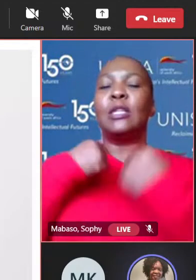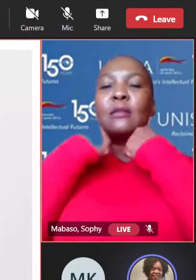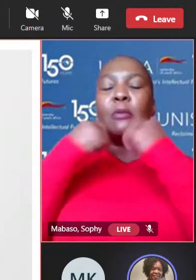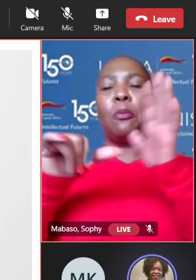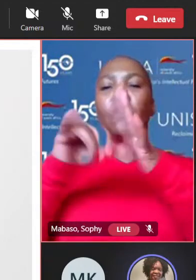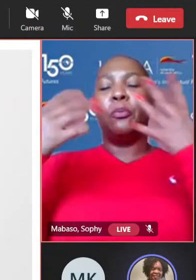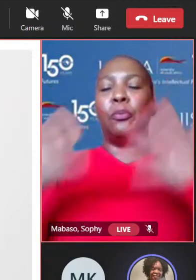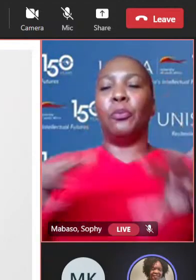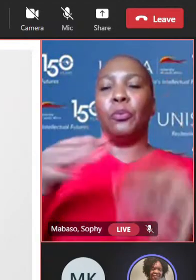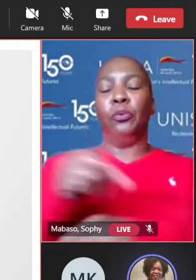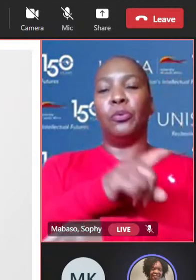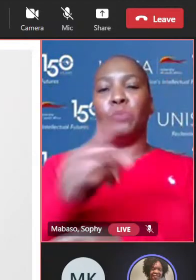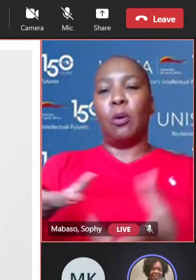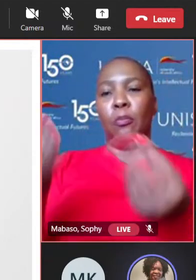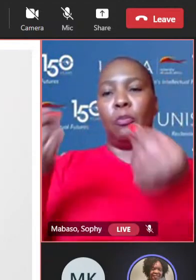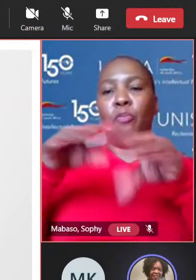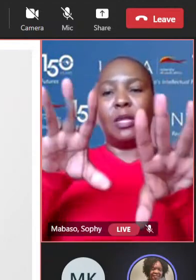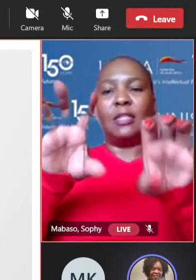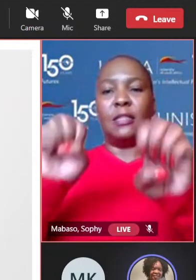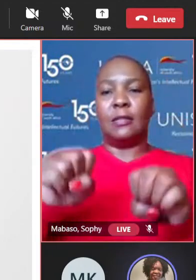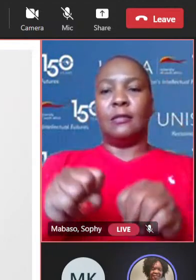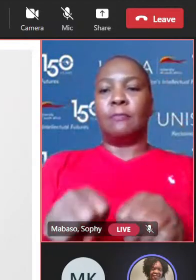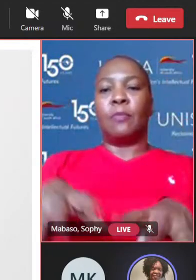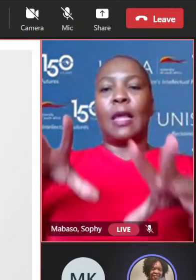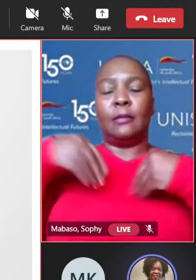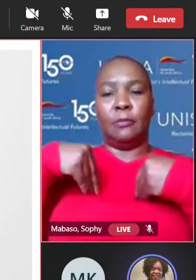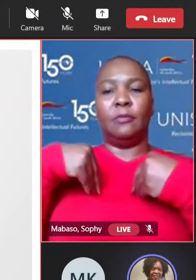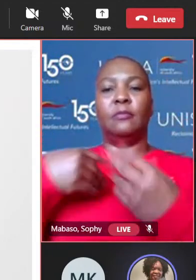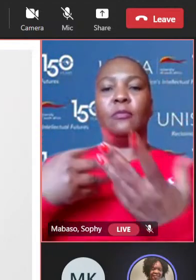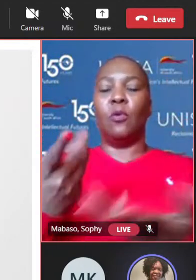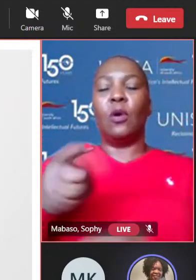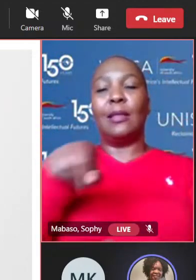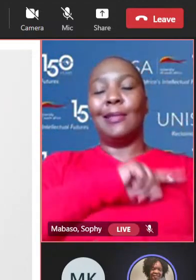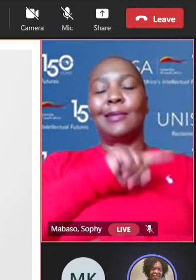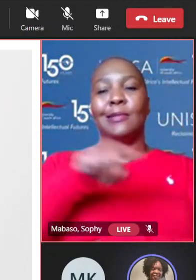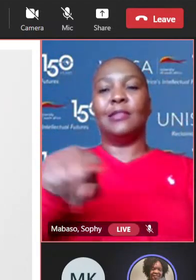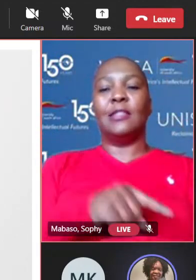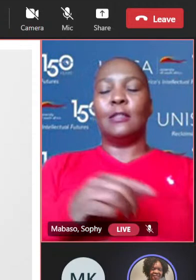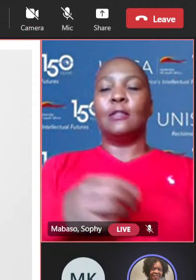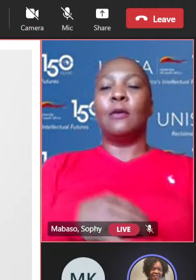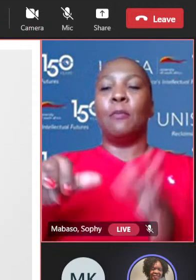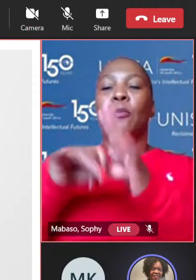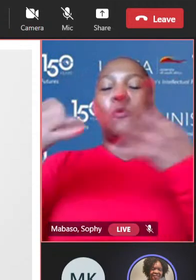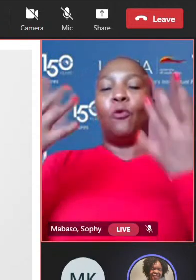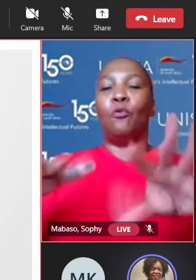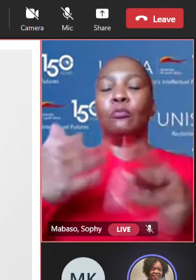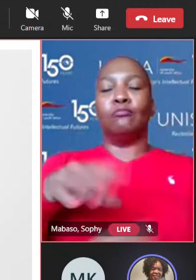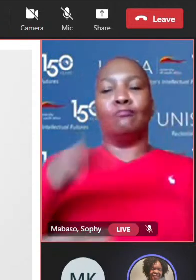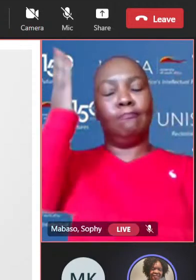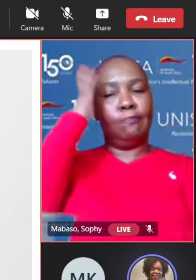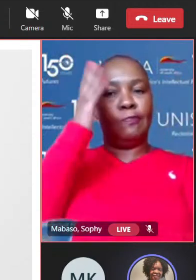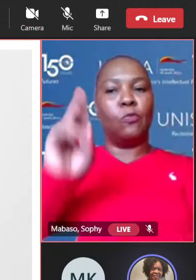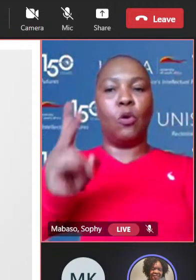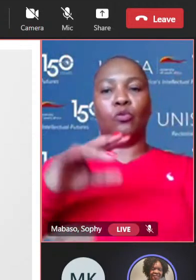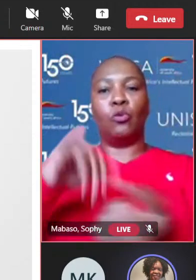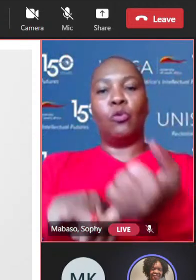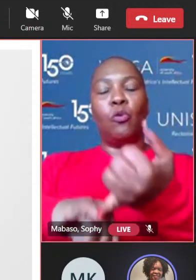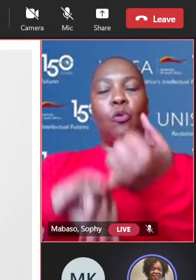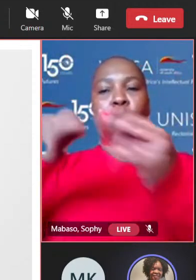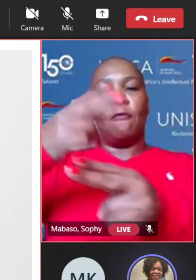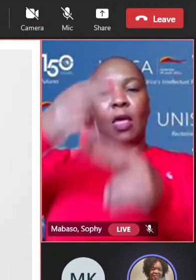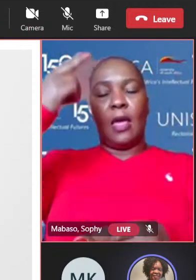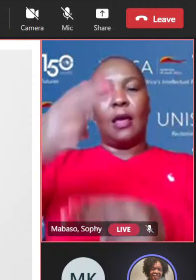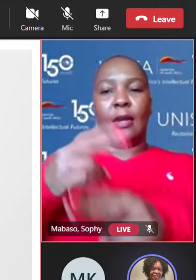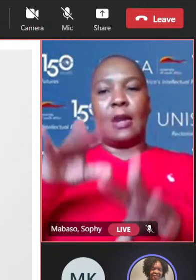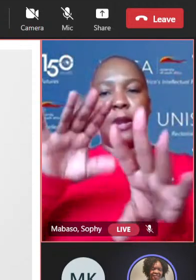get examination admission, because that is also important. Also, you need to know your module, your final